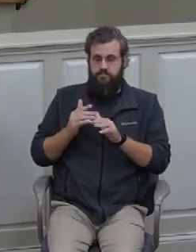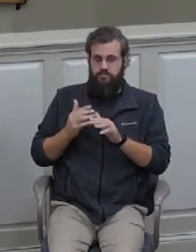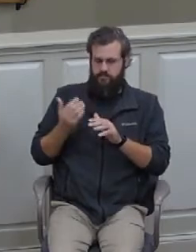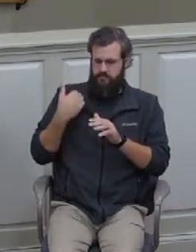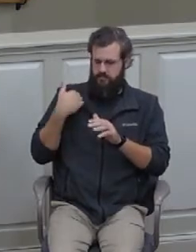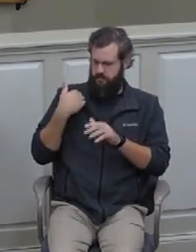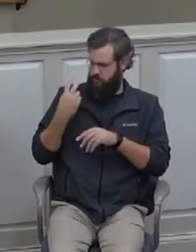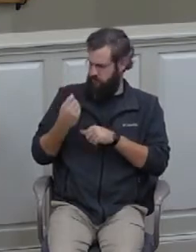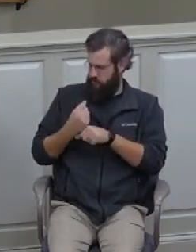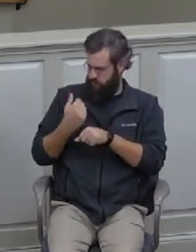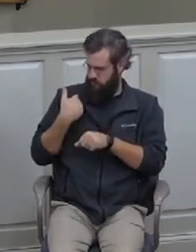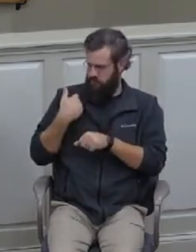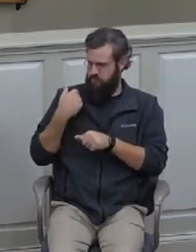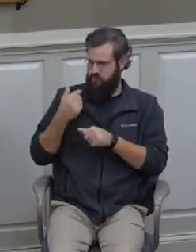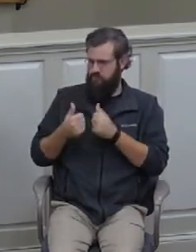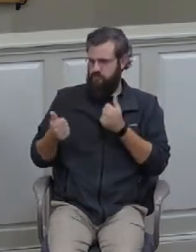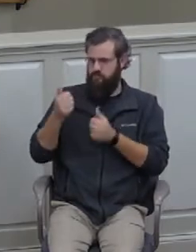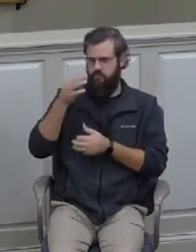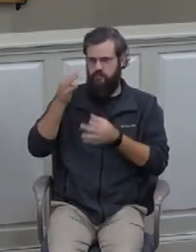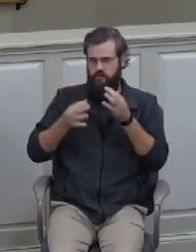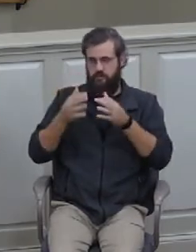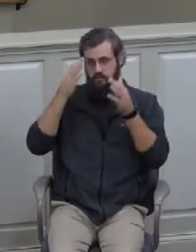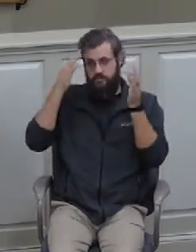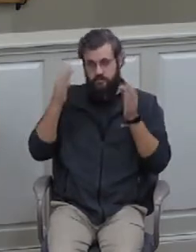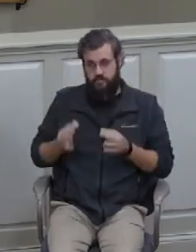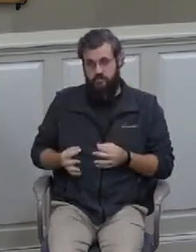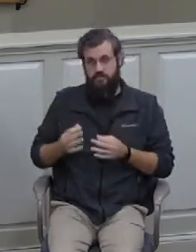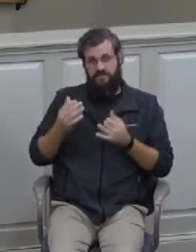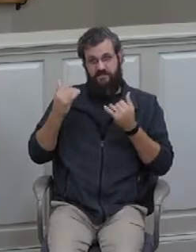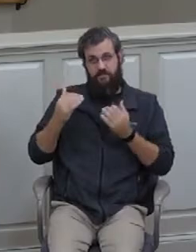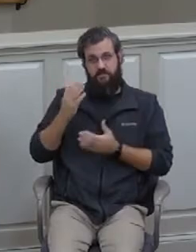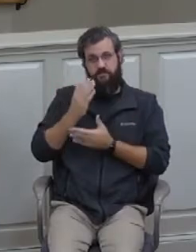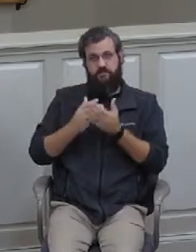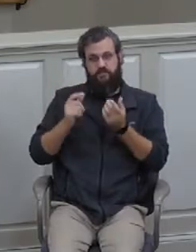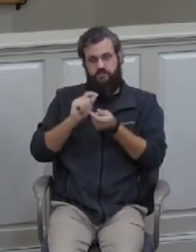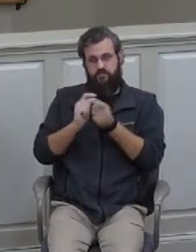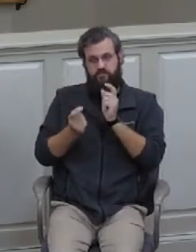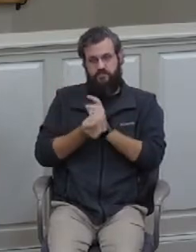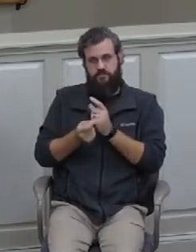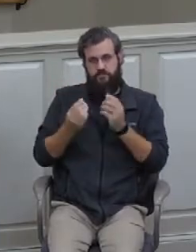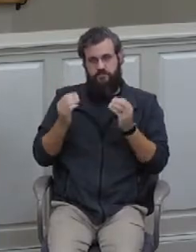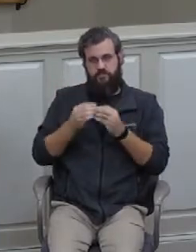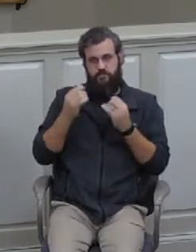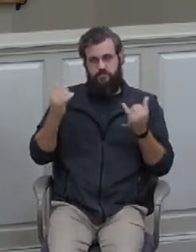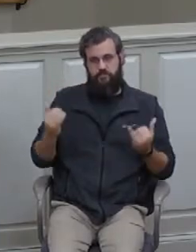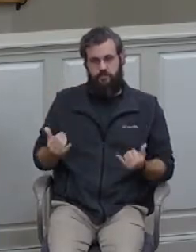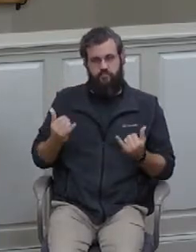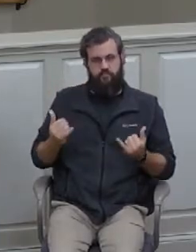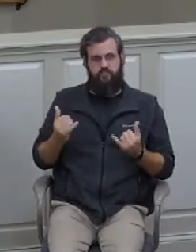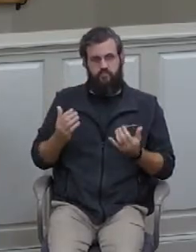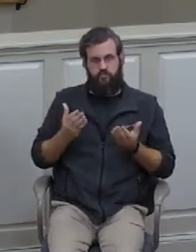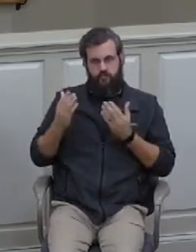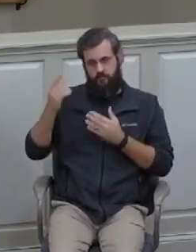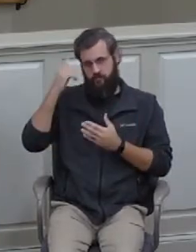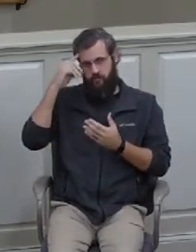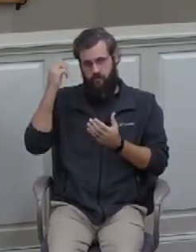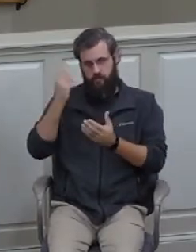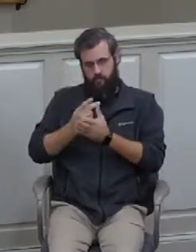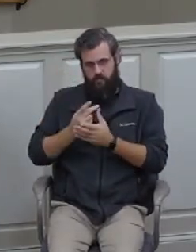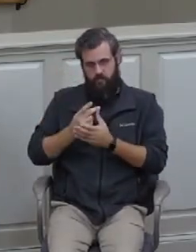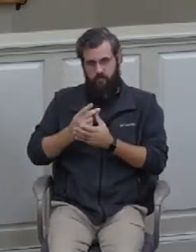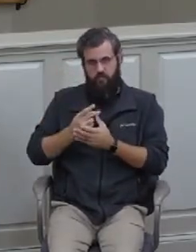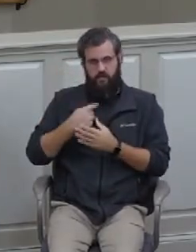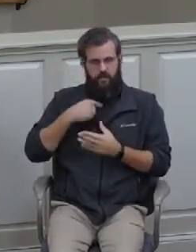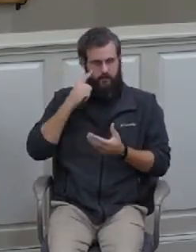couple of years ago, and makes other modernization changes. So it is recommended for your approval, and I believe